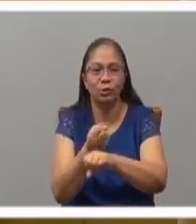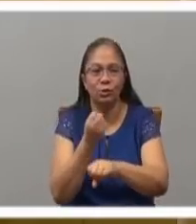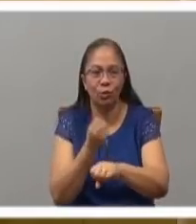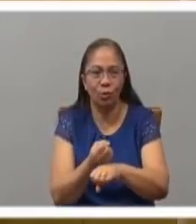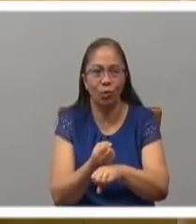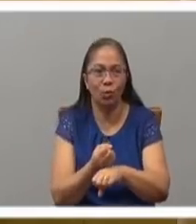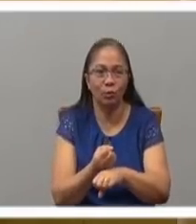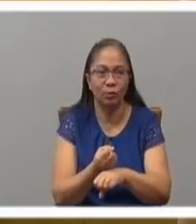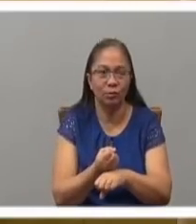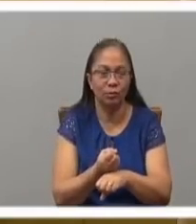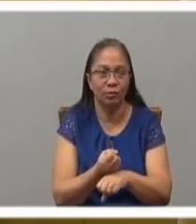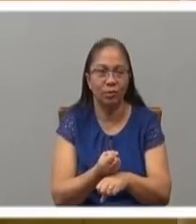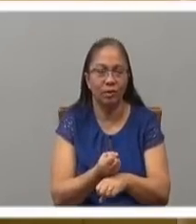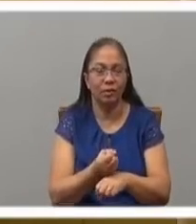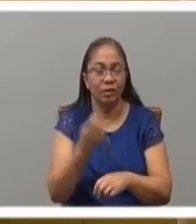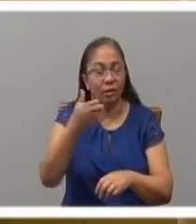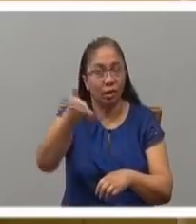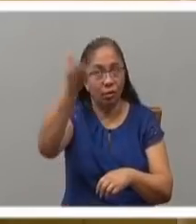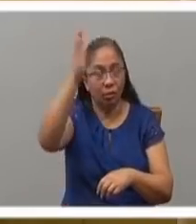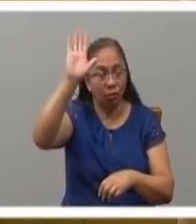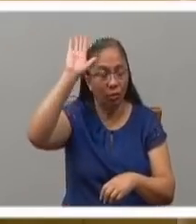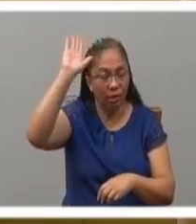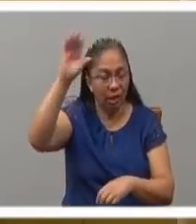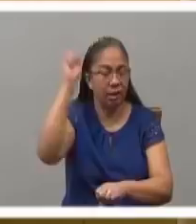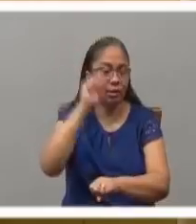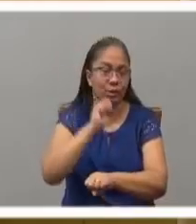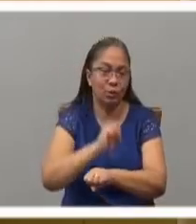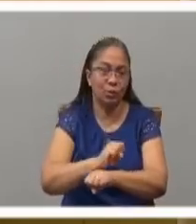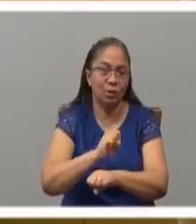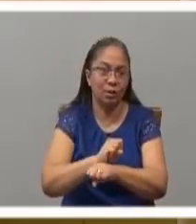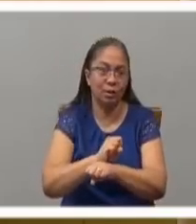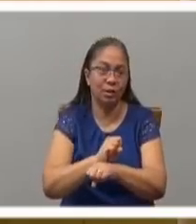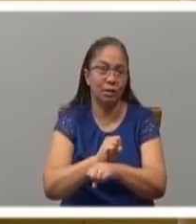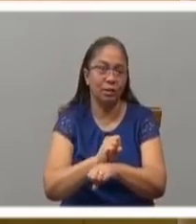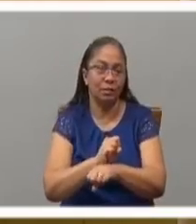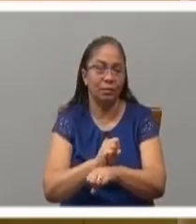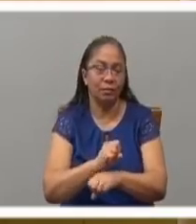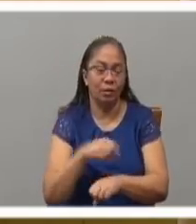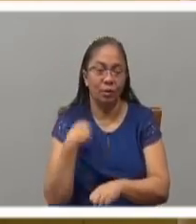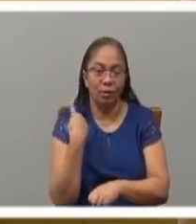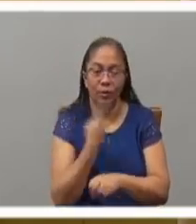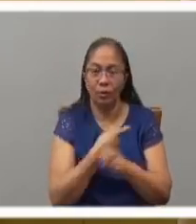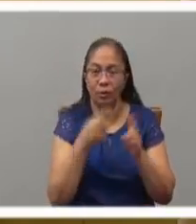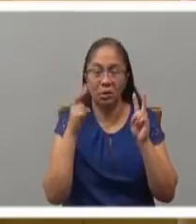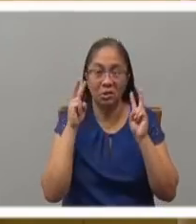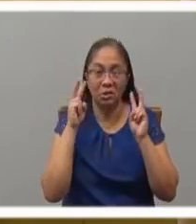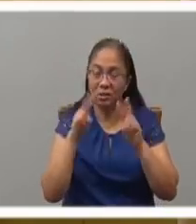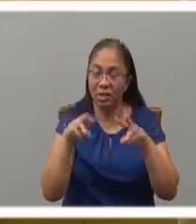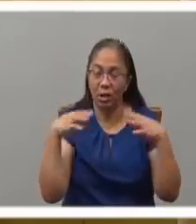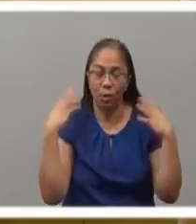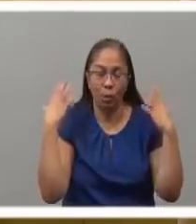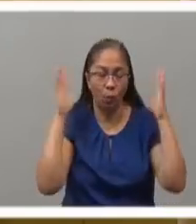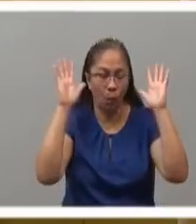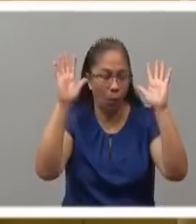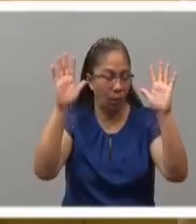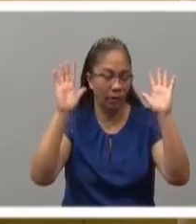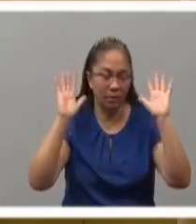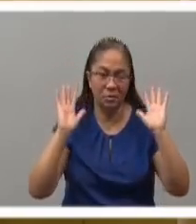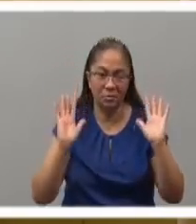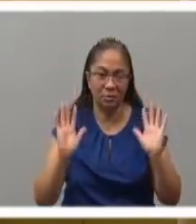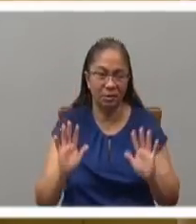This is the work of the Lord, a marvel in our